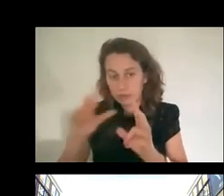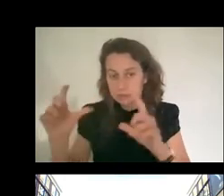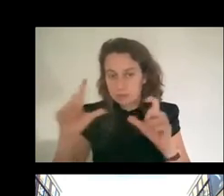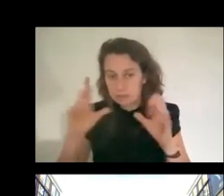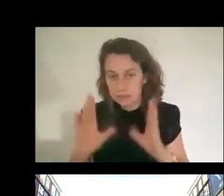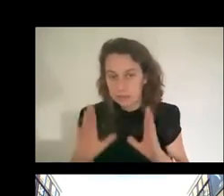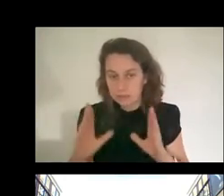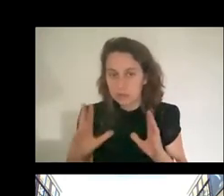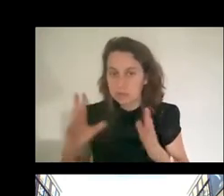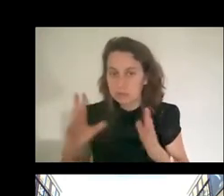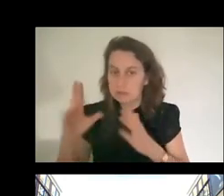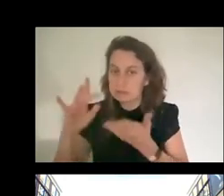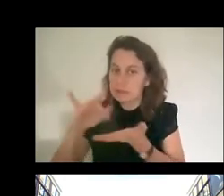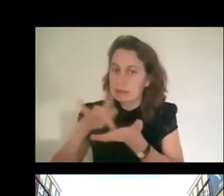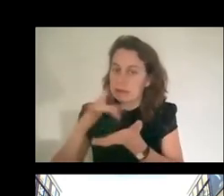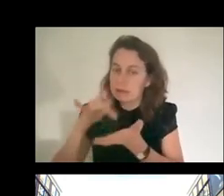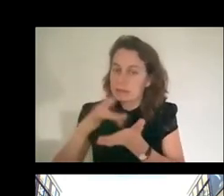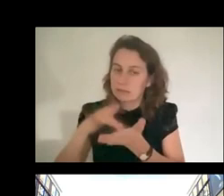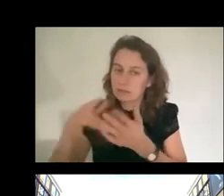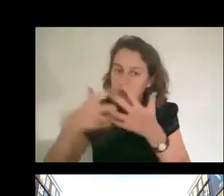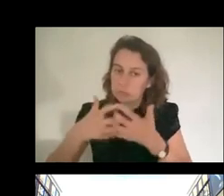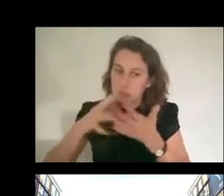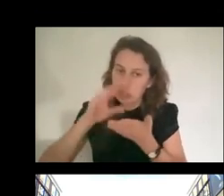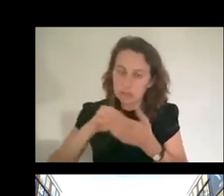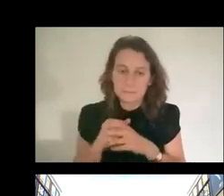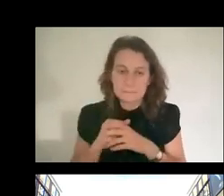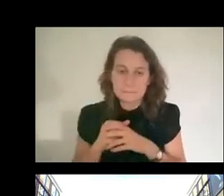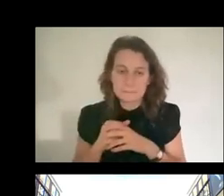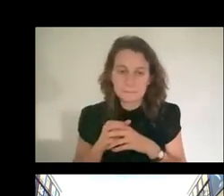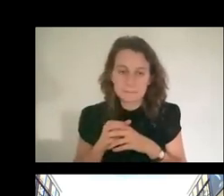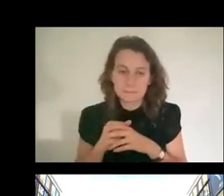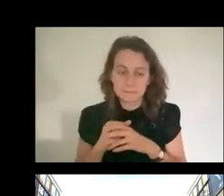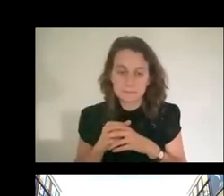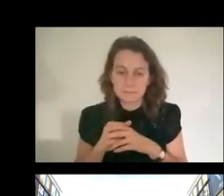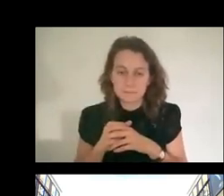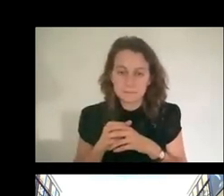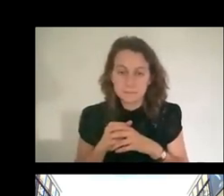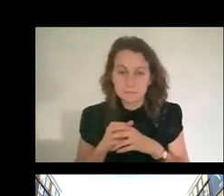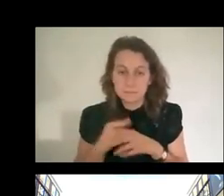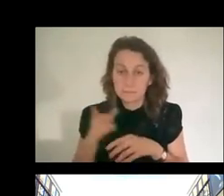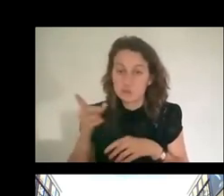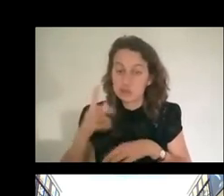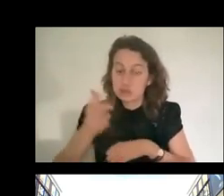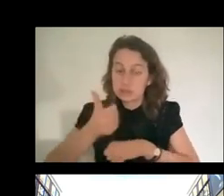take advantage of the machine learning that we had learned. And so Lei set up